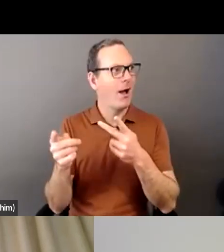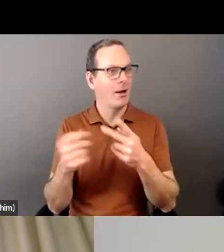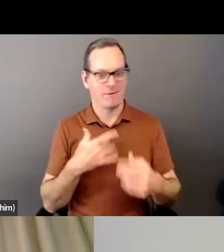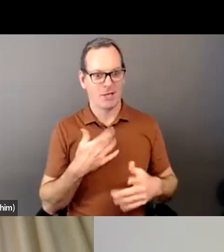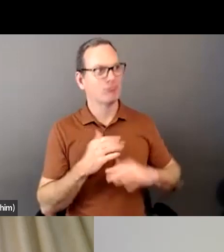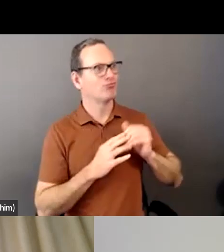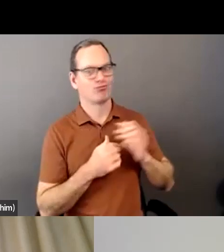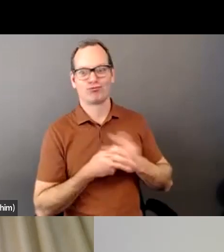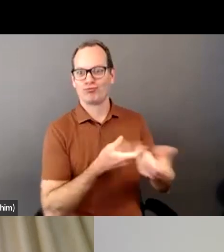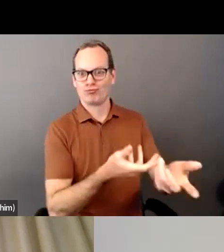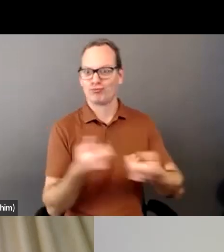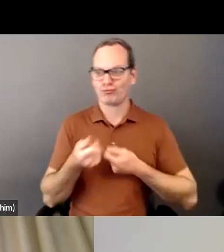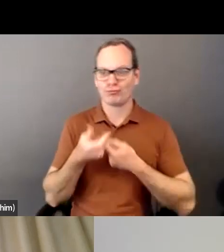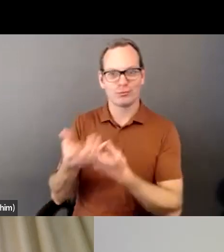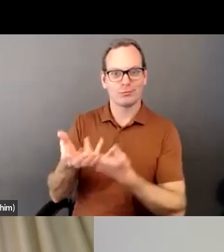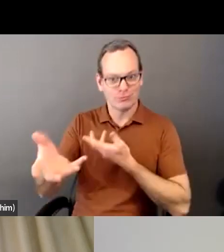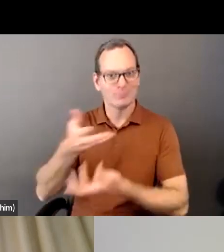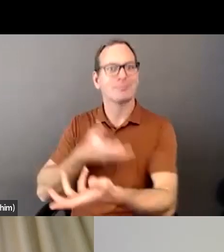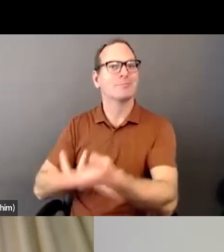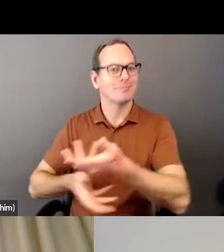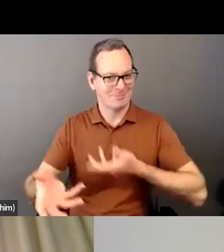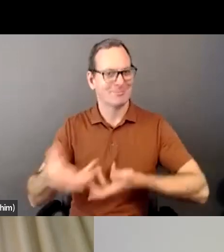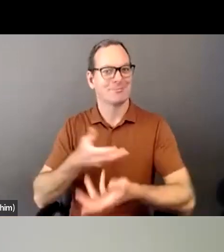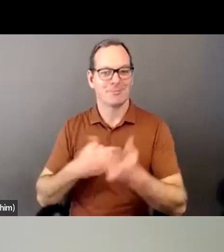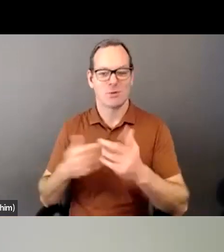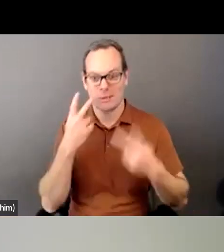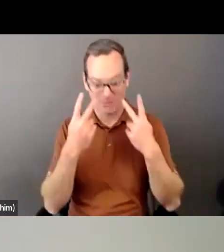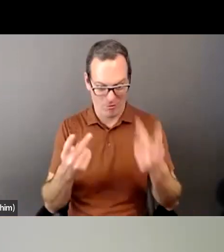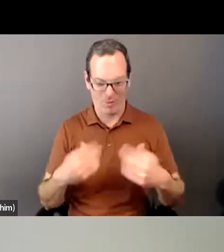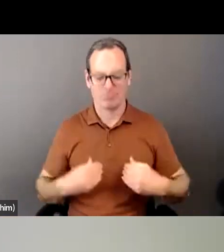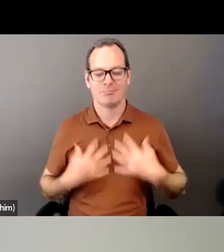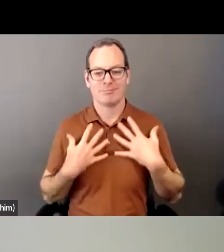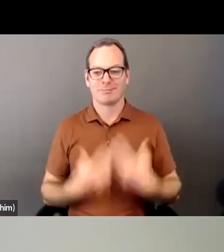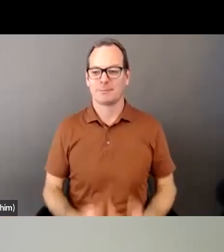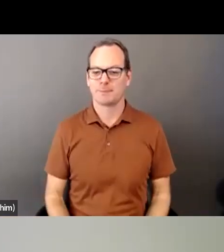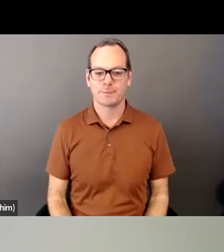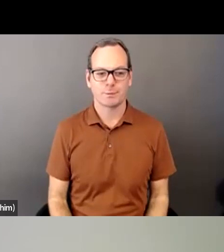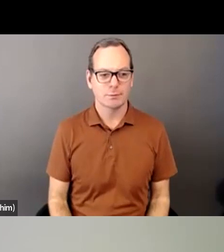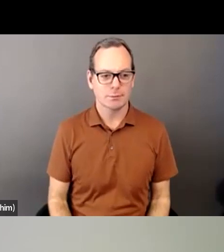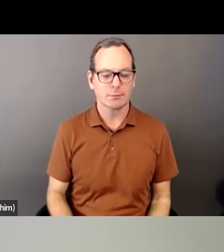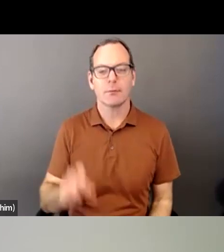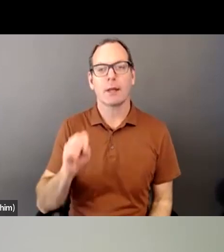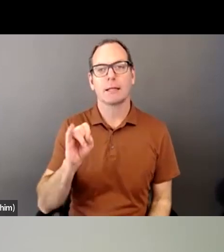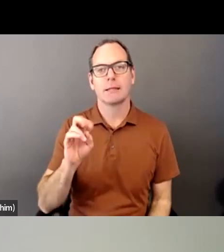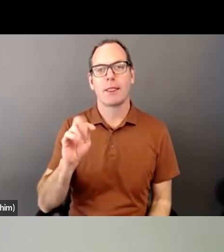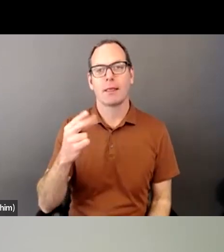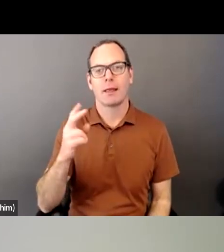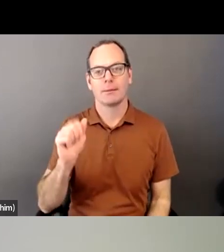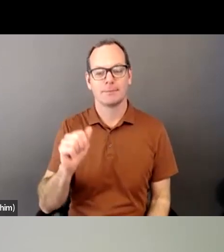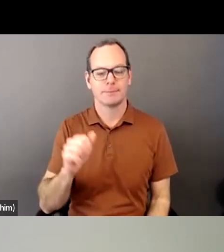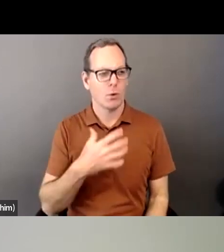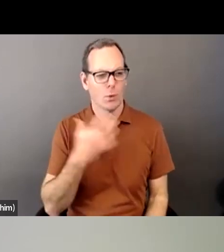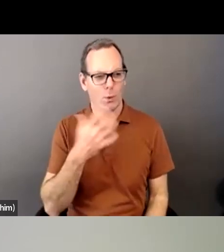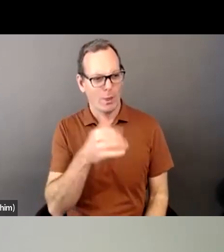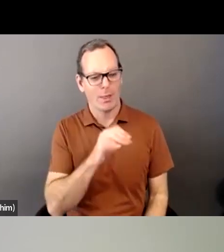teach. So yeah, it was absolutely inspiring. I love that. And the big buzzword that comes into my mind when you talked about what you